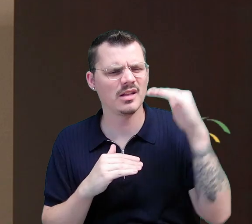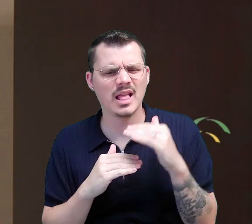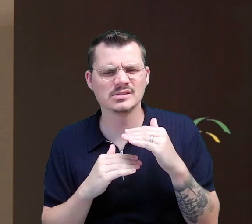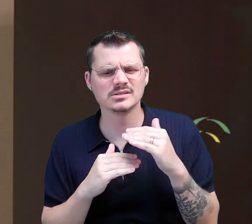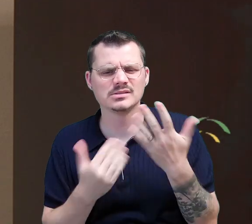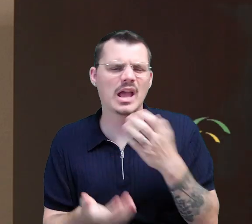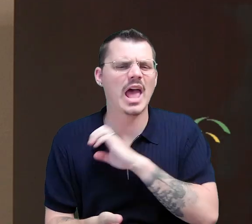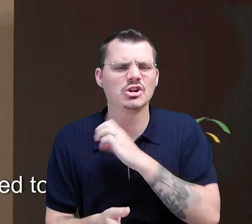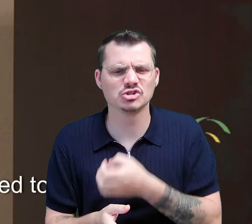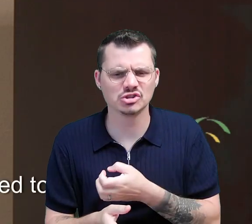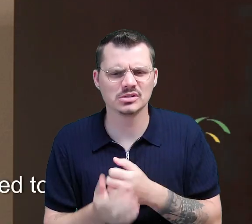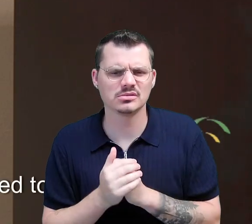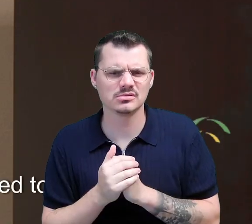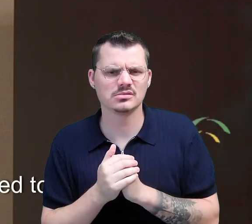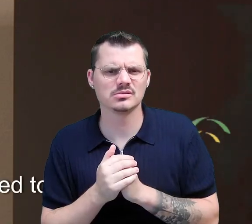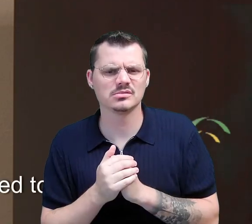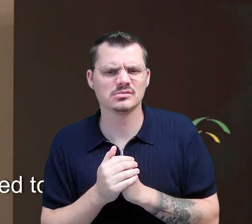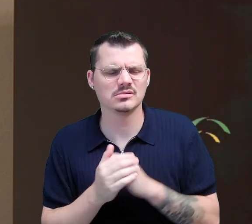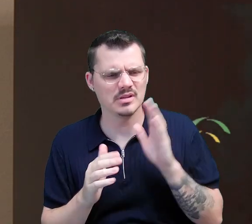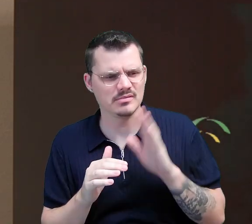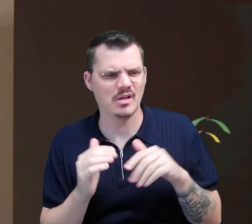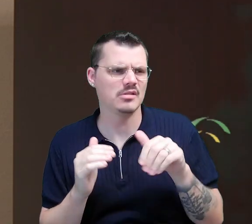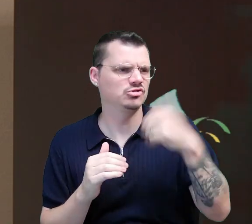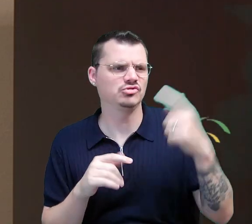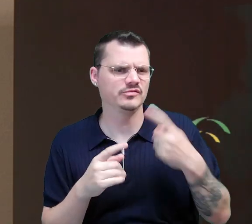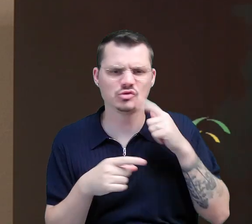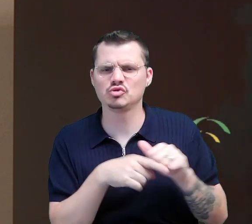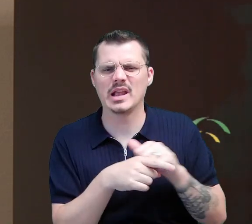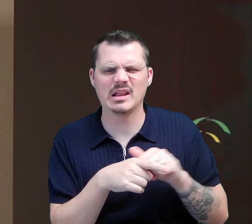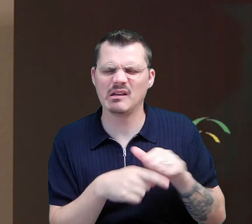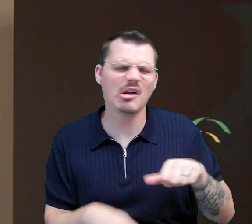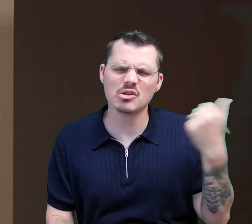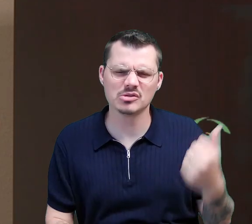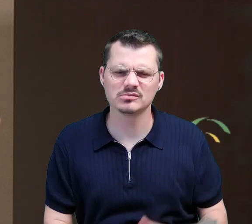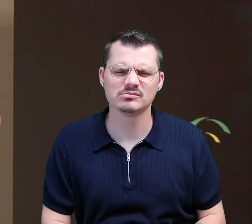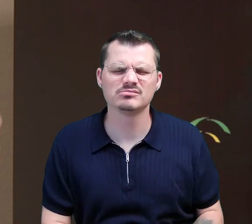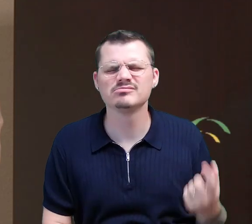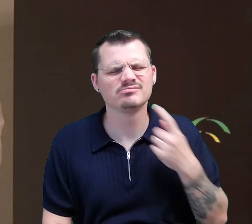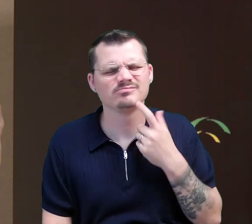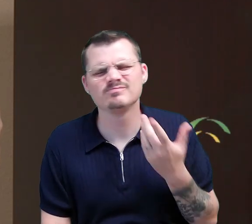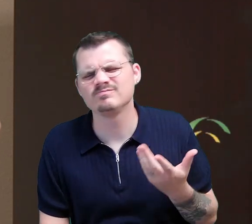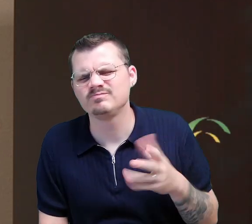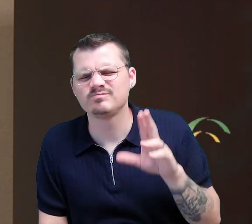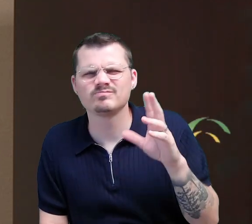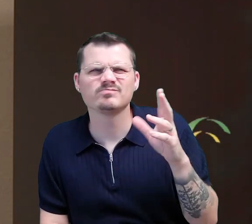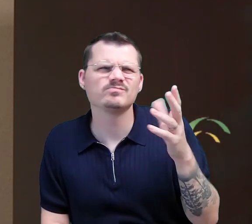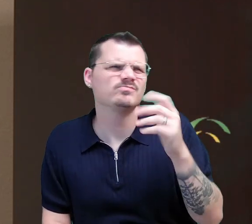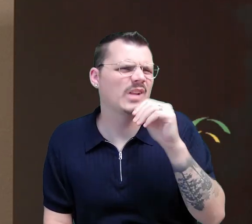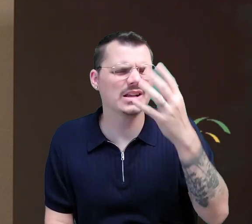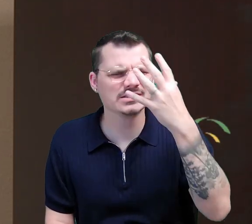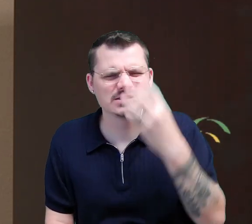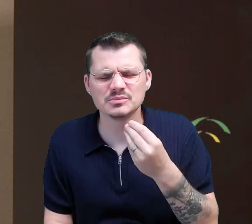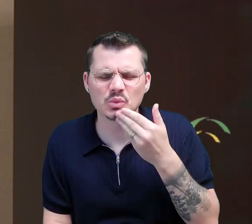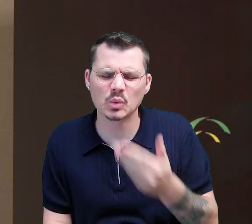pep, other than not having the pep you need to train for this race?" She said, "Yeah, not sleeping too good."